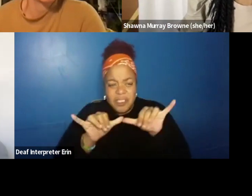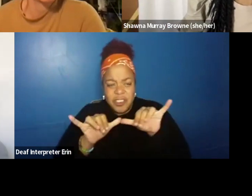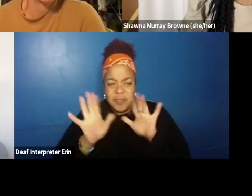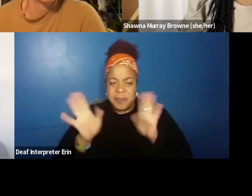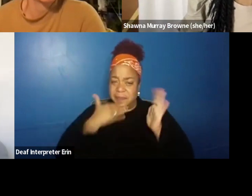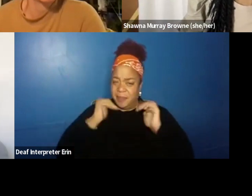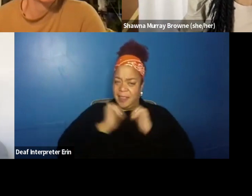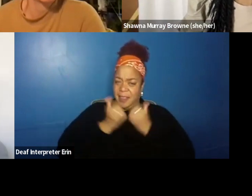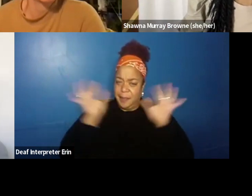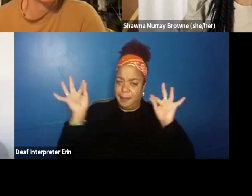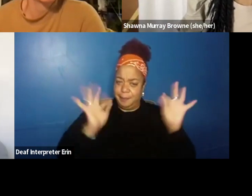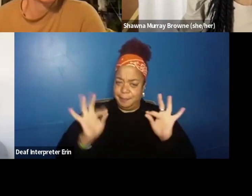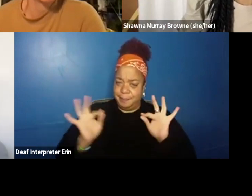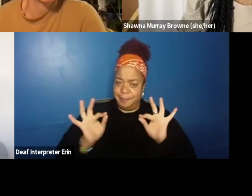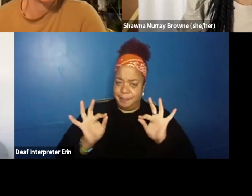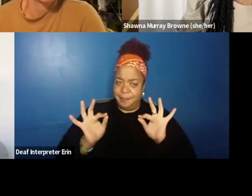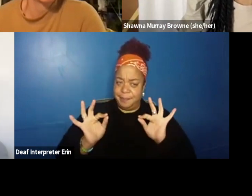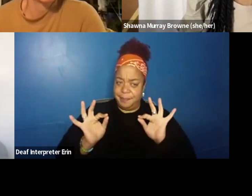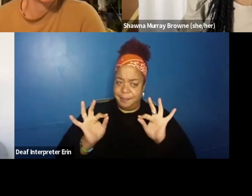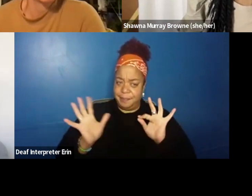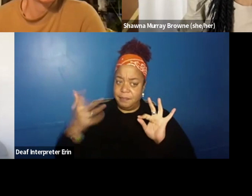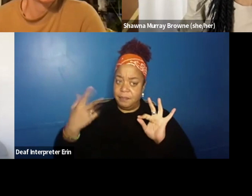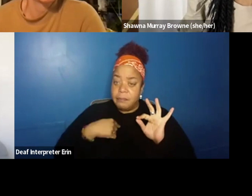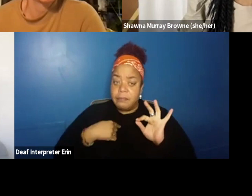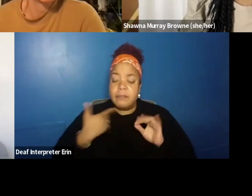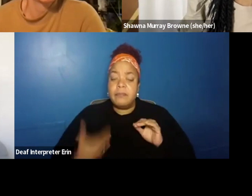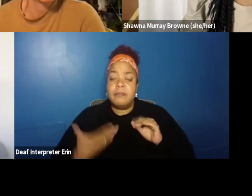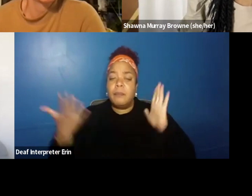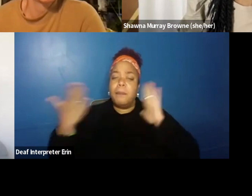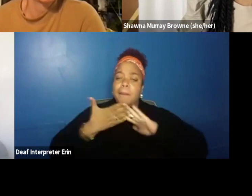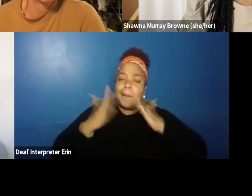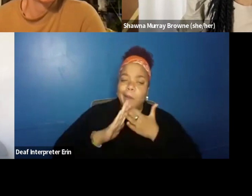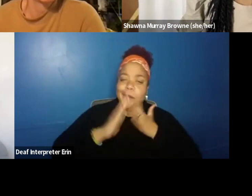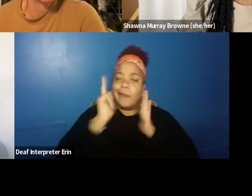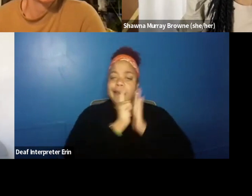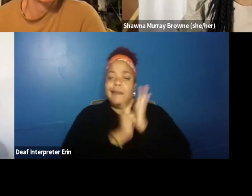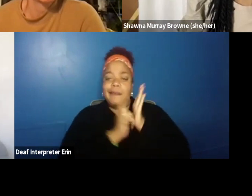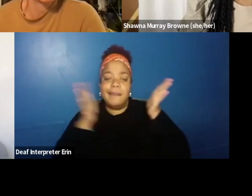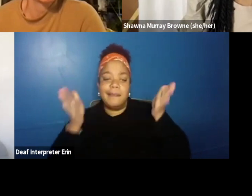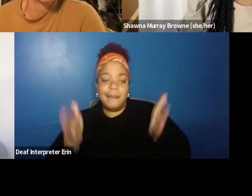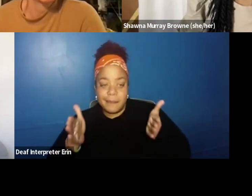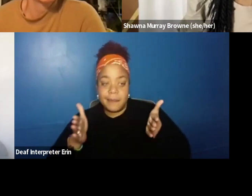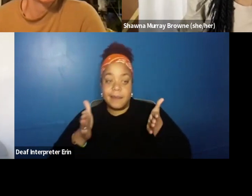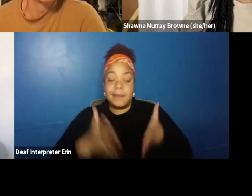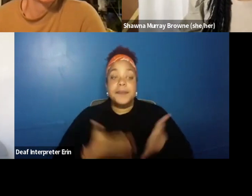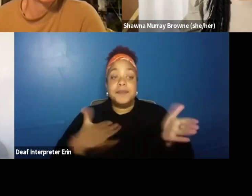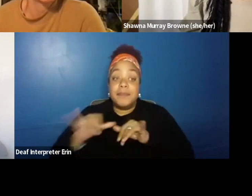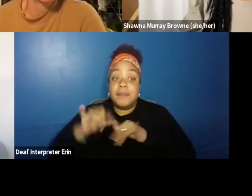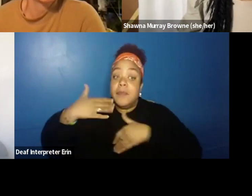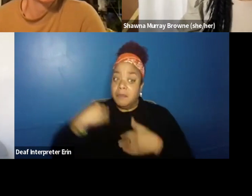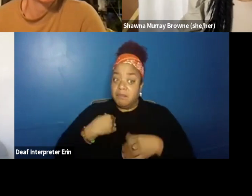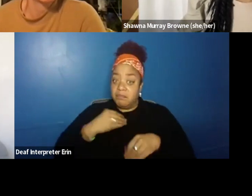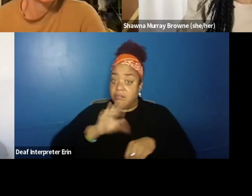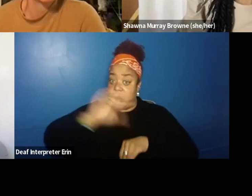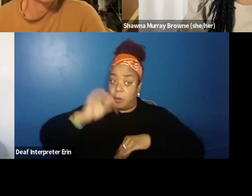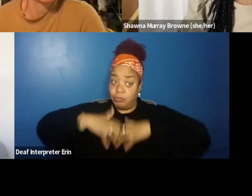I'm a community attorney and organizer. I co-founded an organization called HERD,